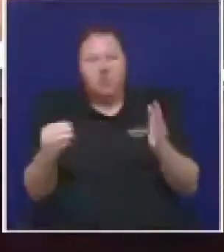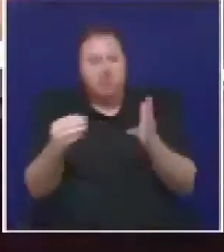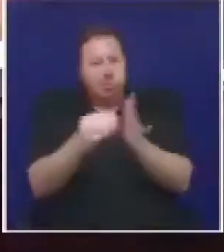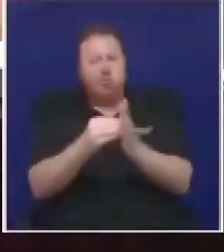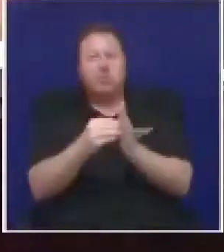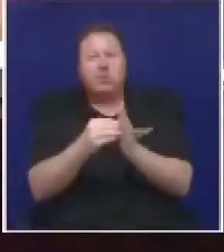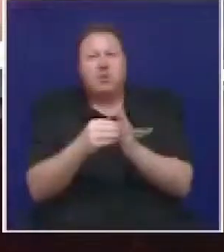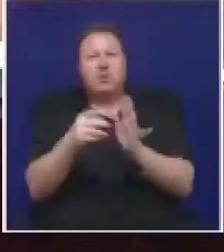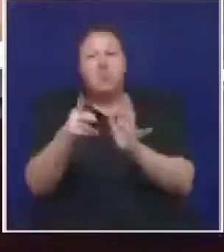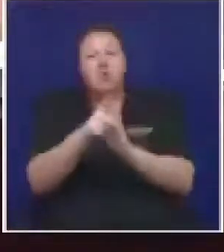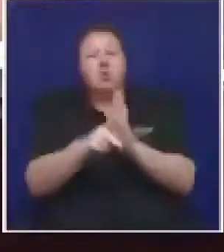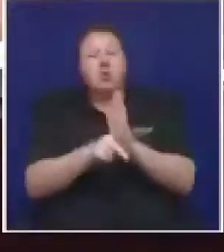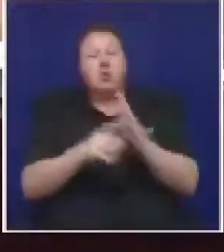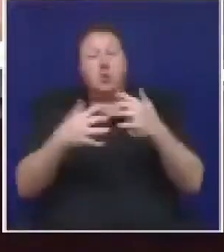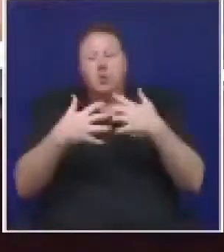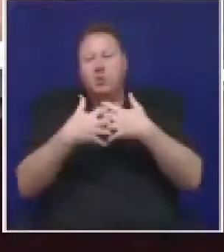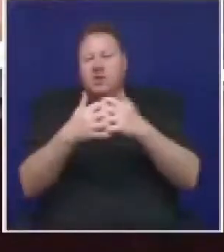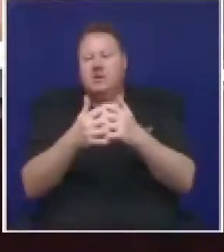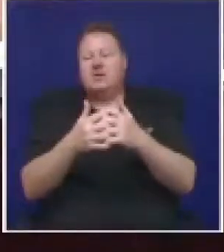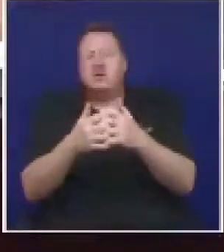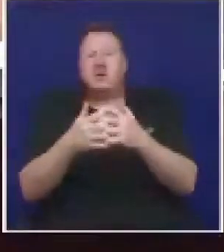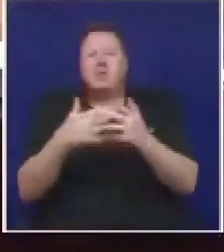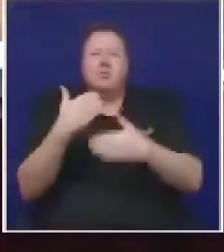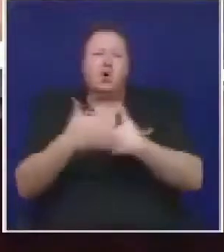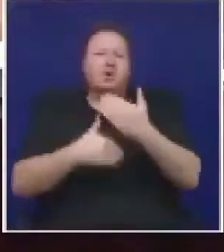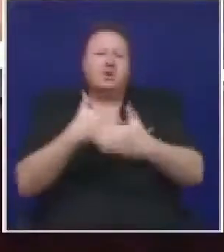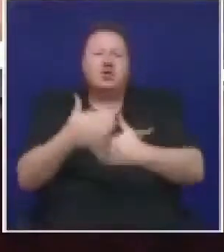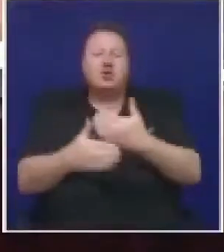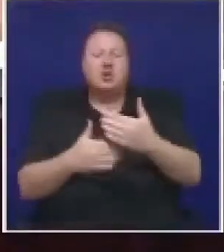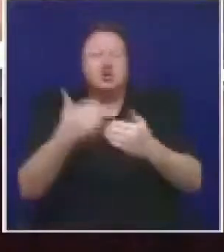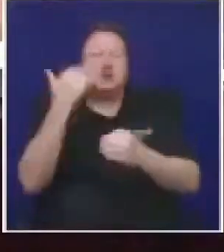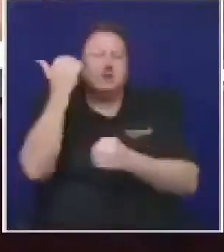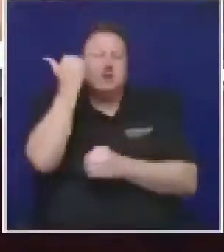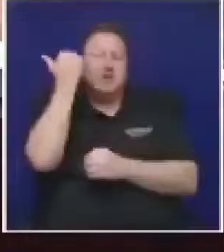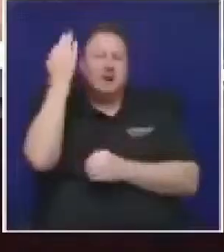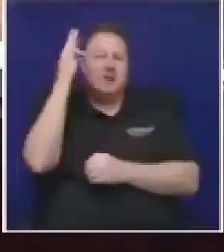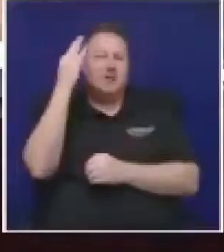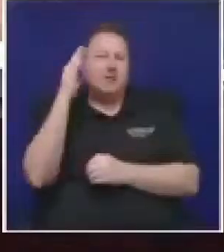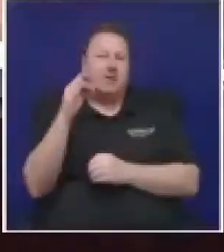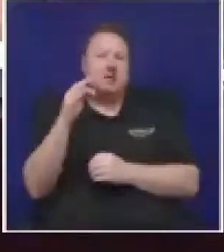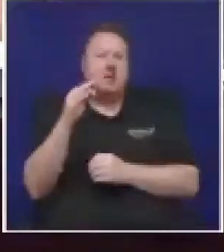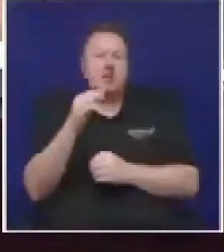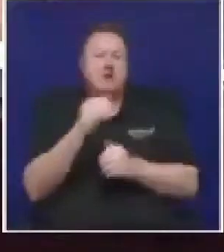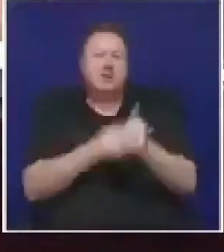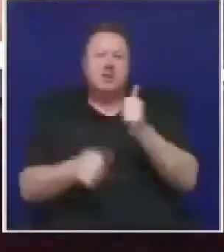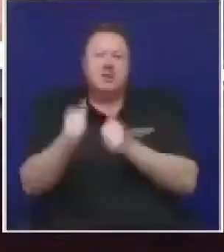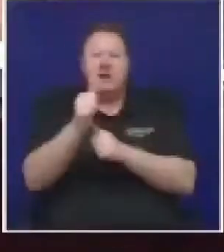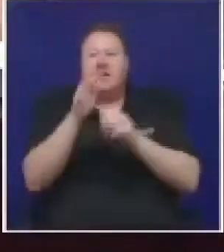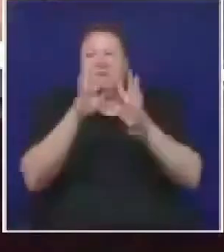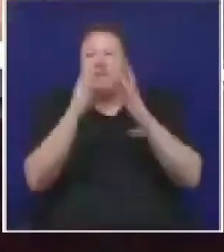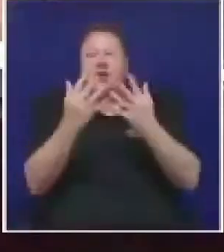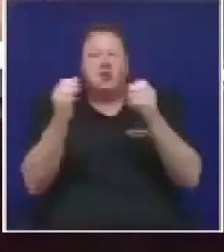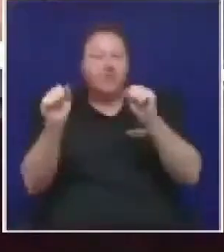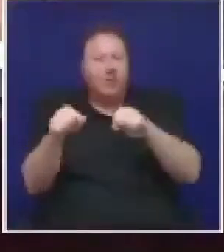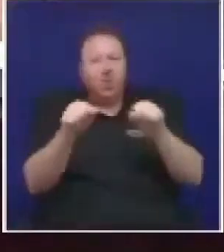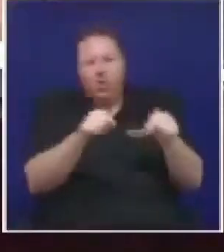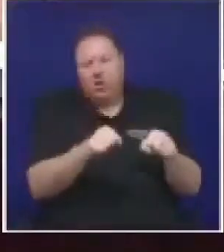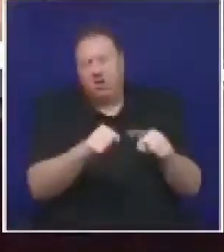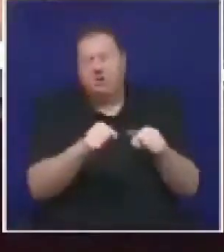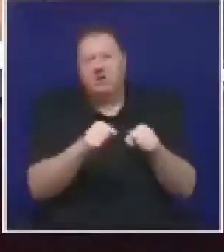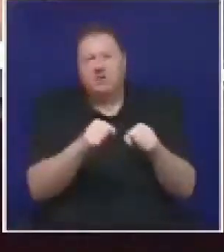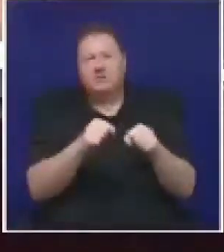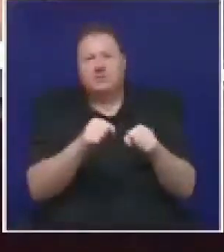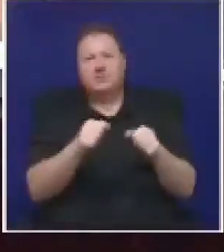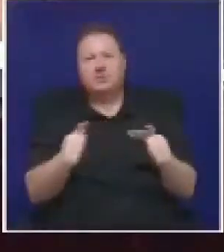established protocols and procedures of government in which the executive authority is